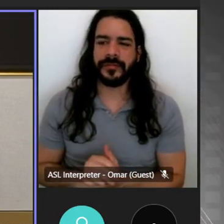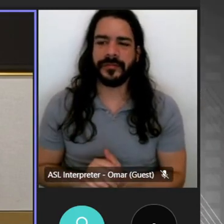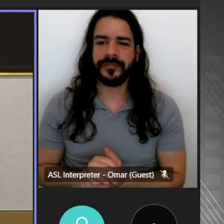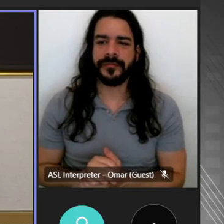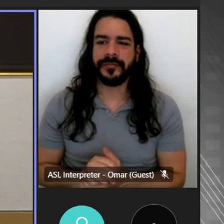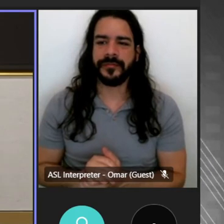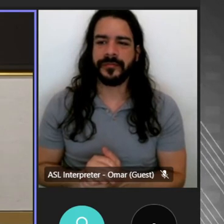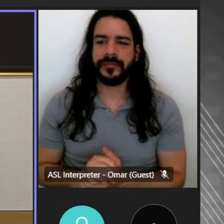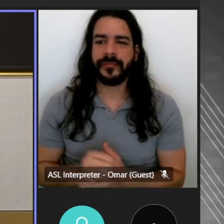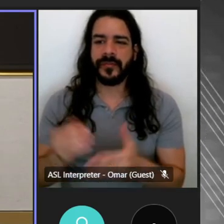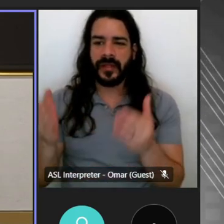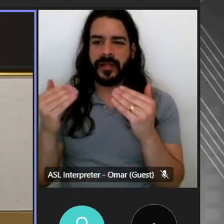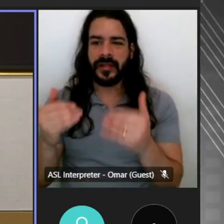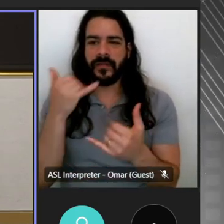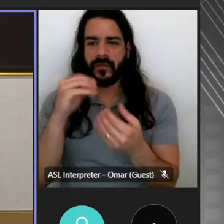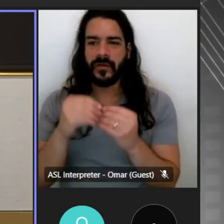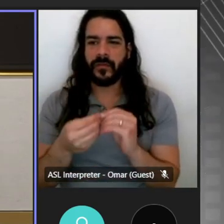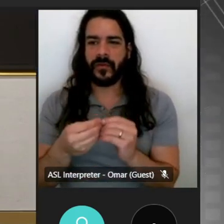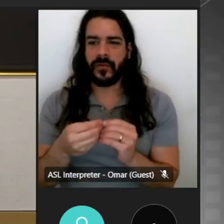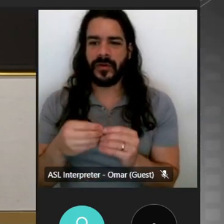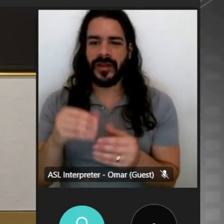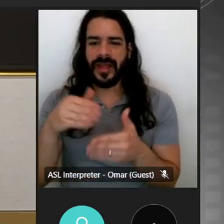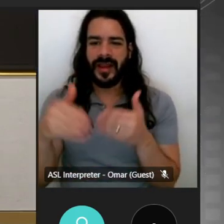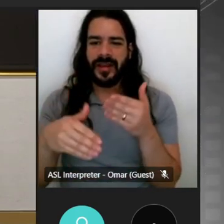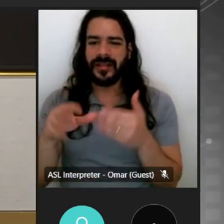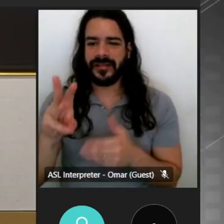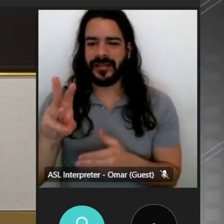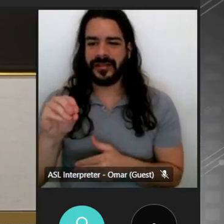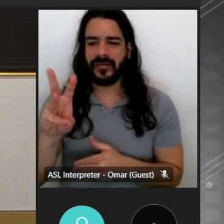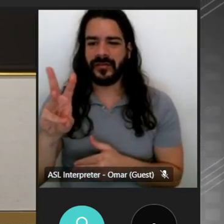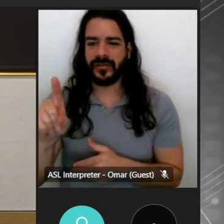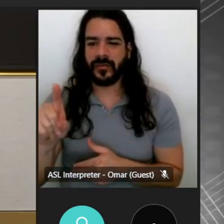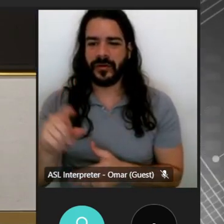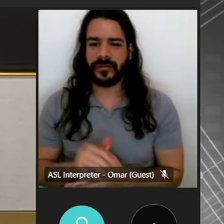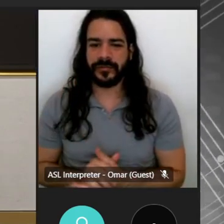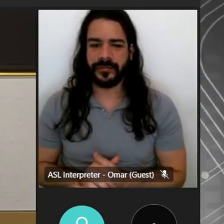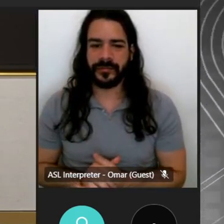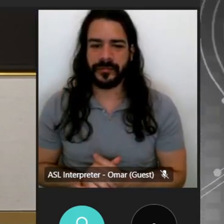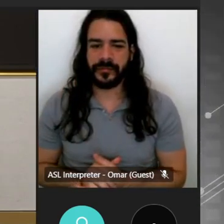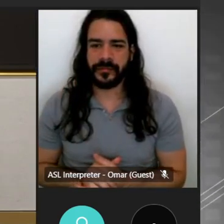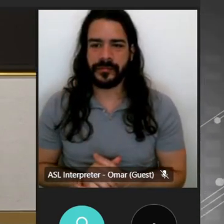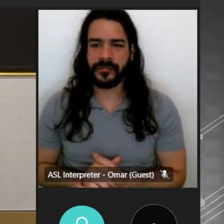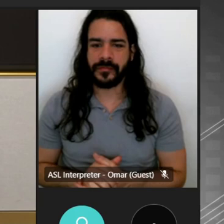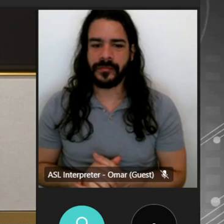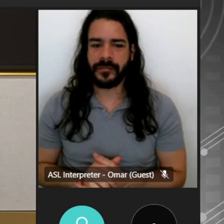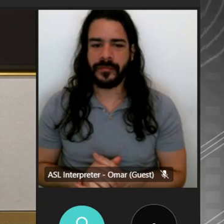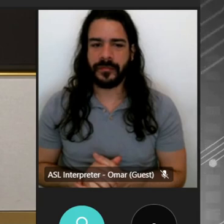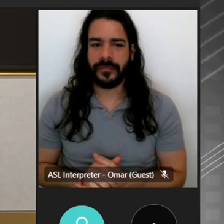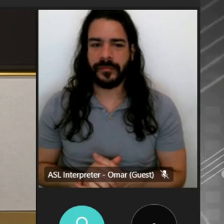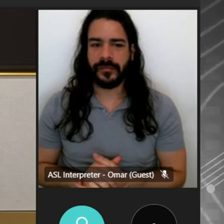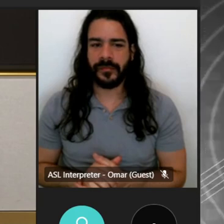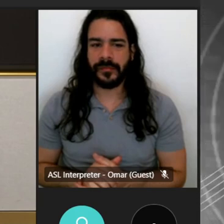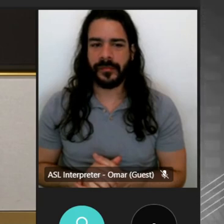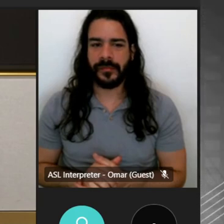Our next caller, phone number ending in 6061.